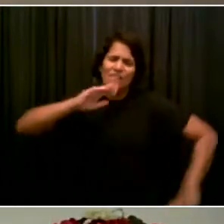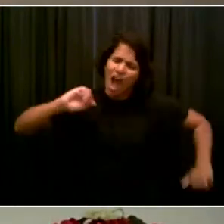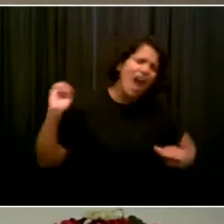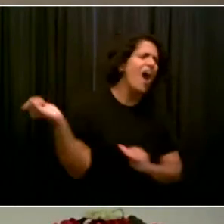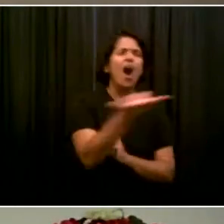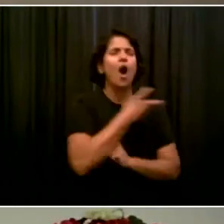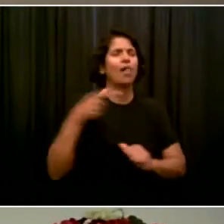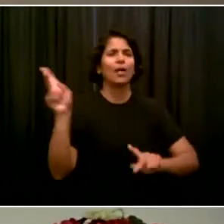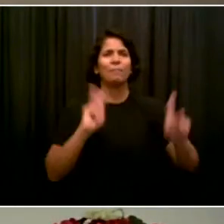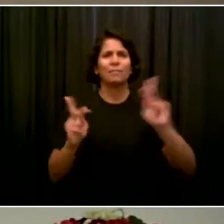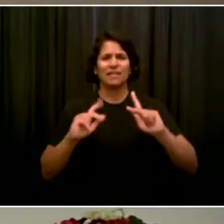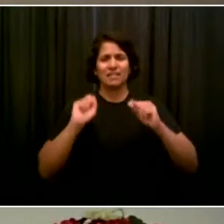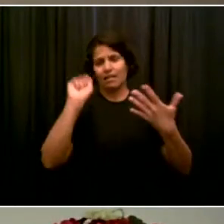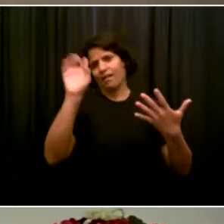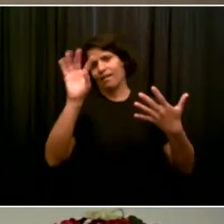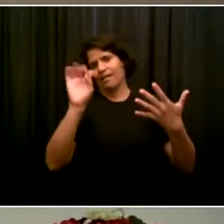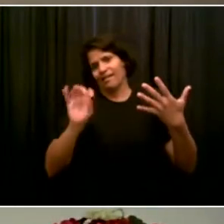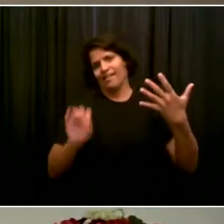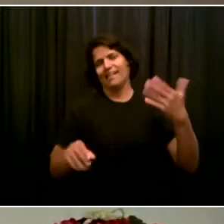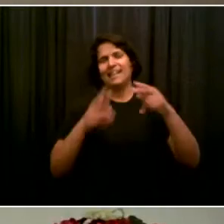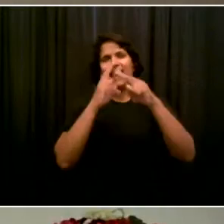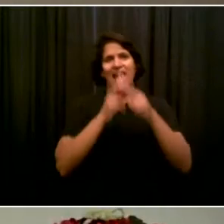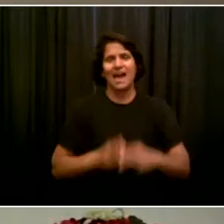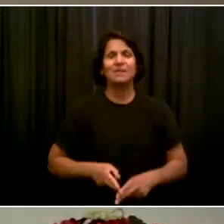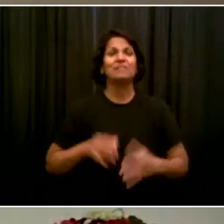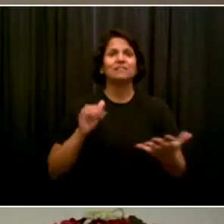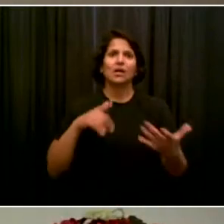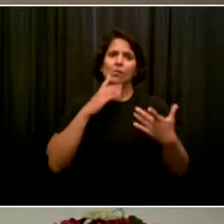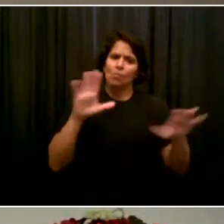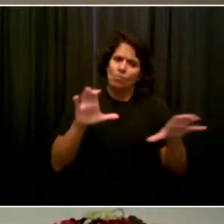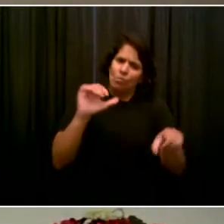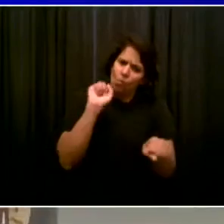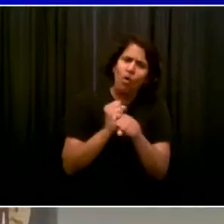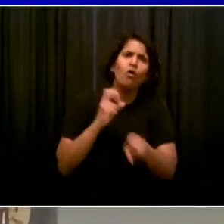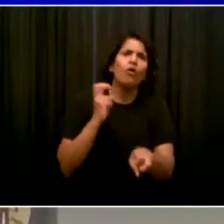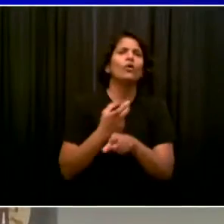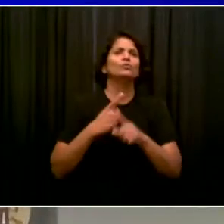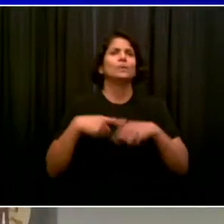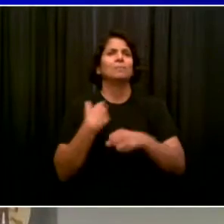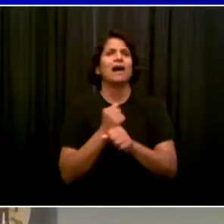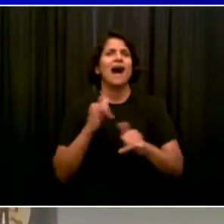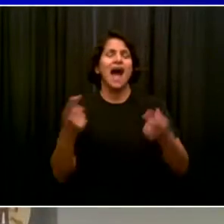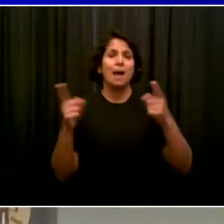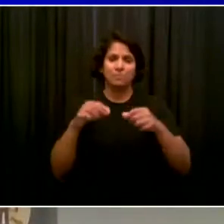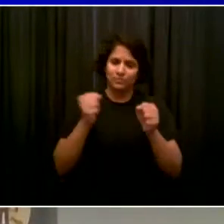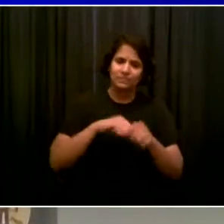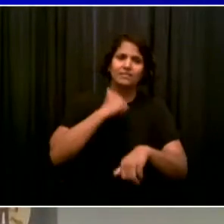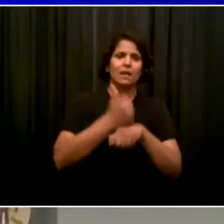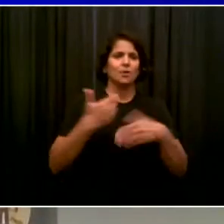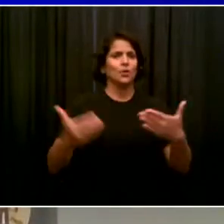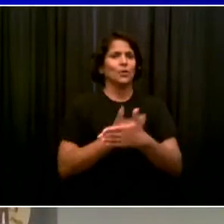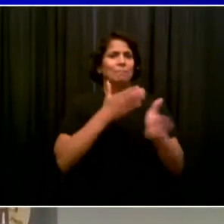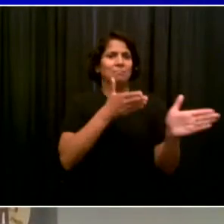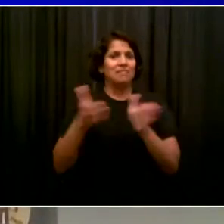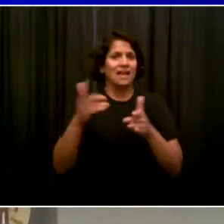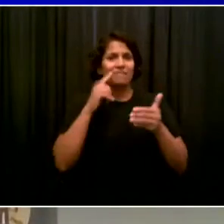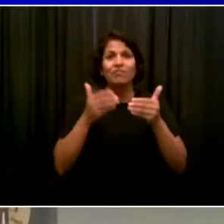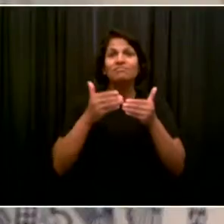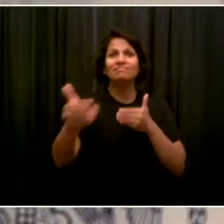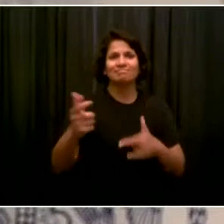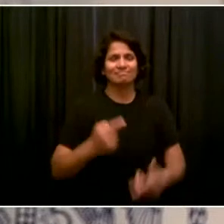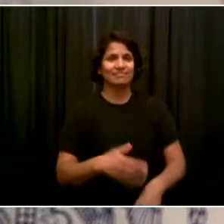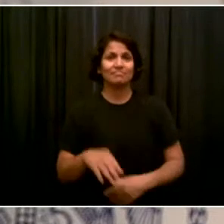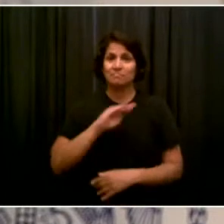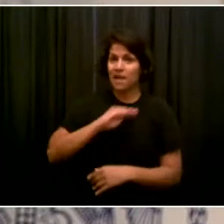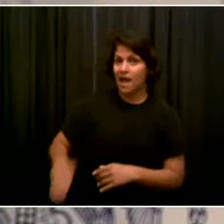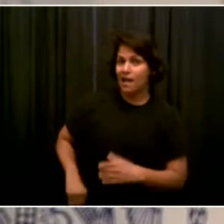to give us the lift we needed for this new planning. Thank you so much. Thank you very much, Joanne. Thank you for everything you've